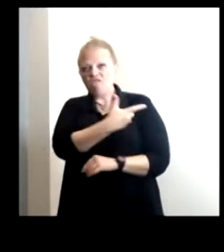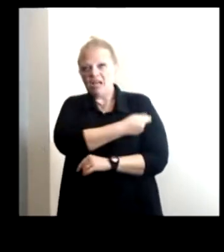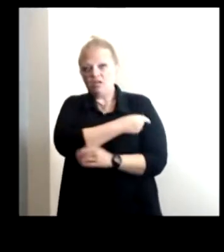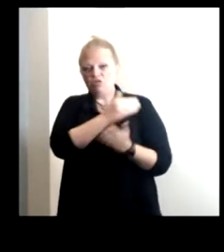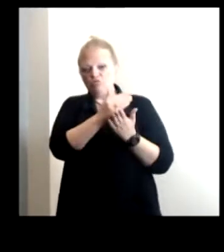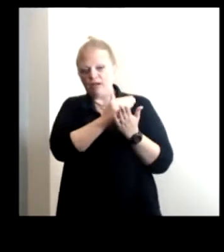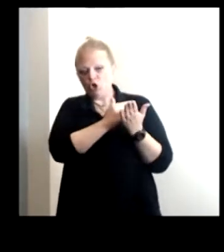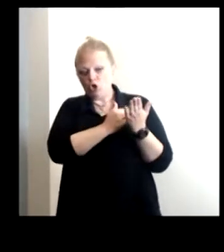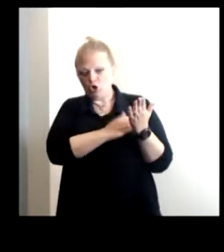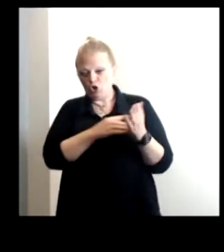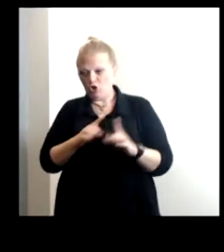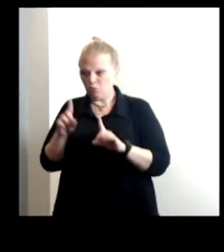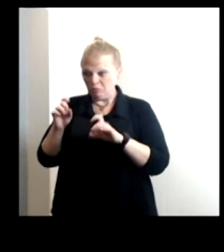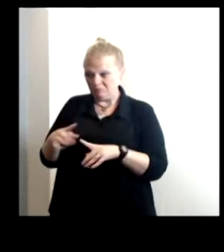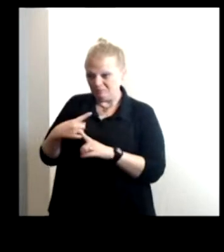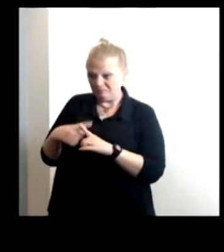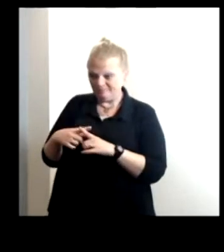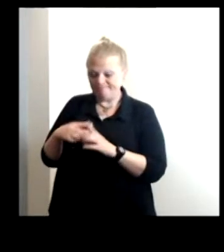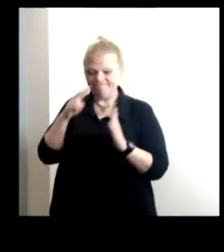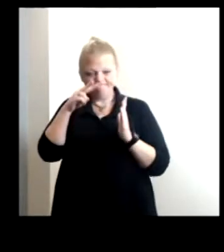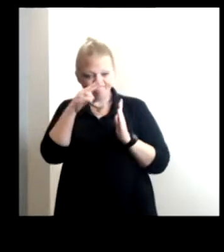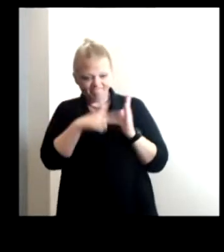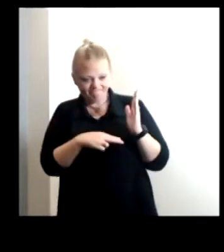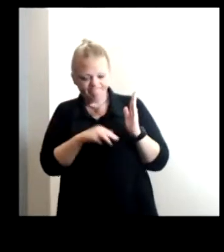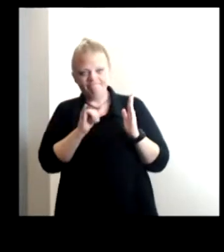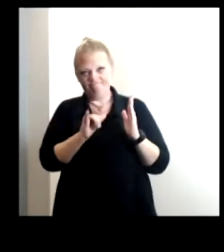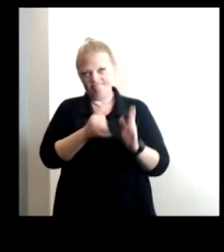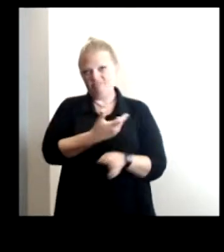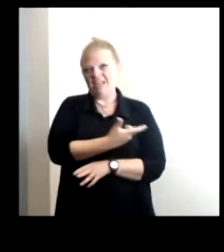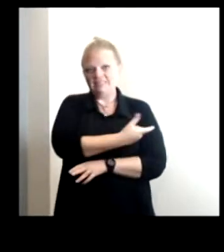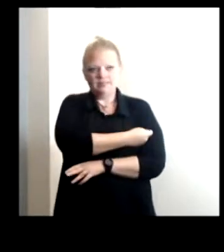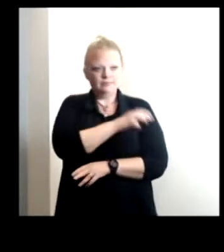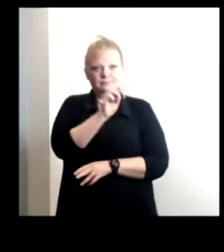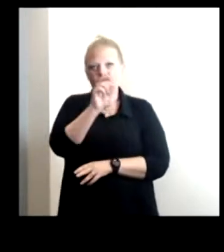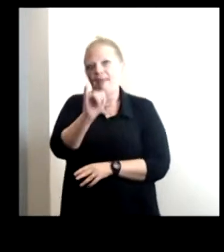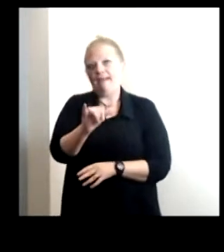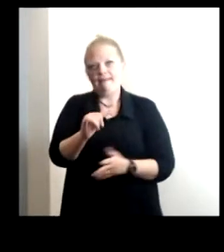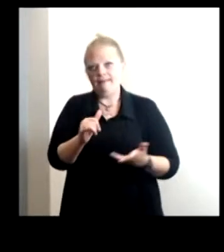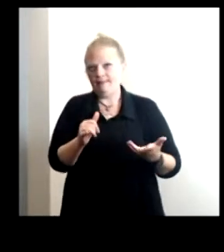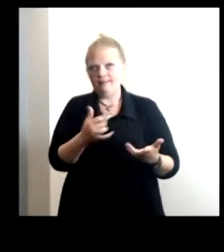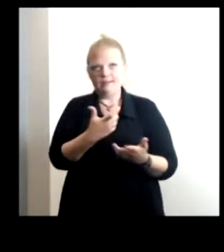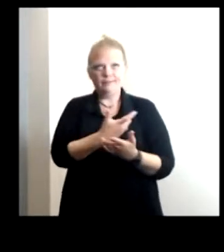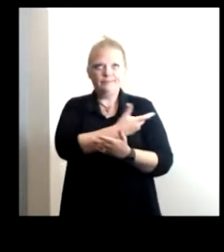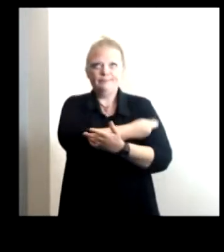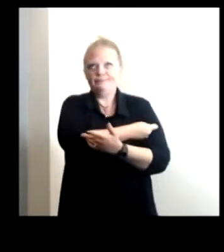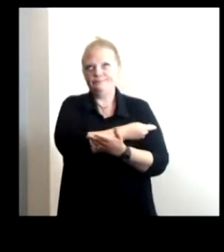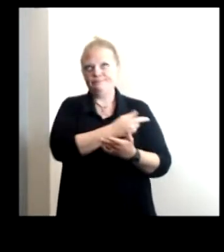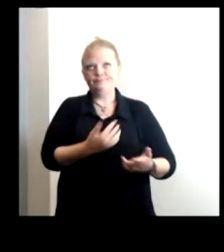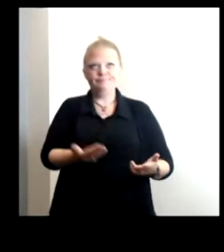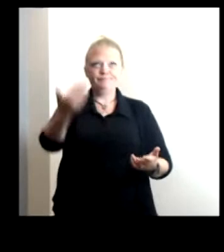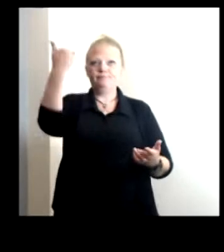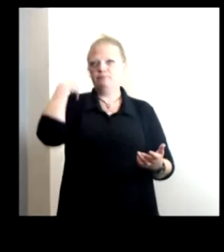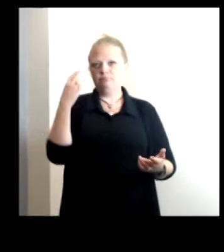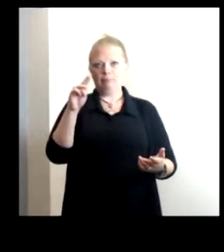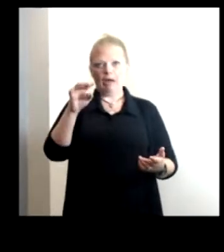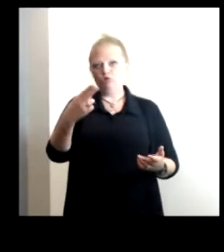we test that they're positive and see they were vaccinated in May. They were vaccinated in March. And now